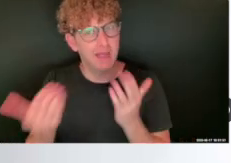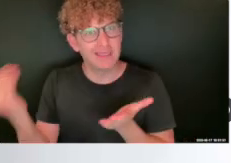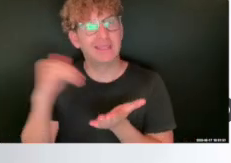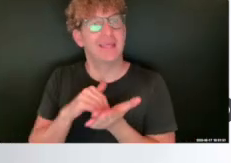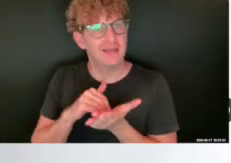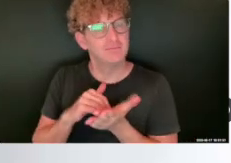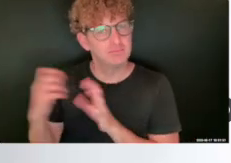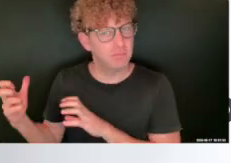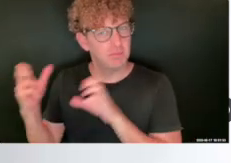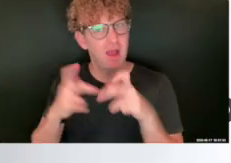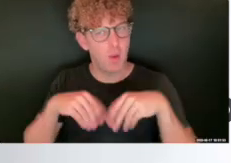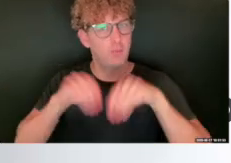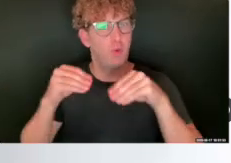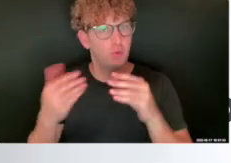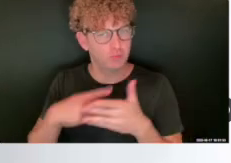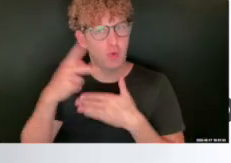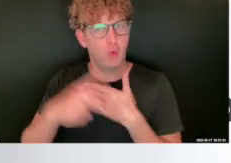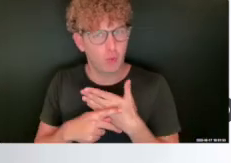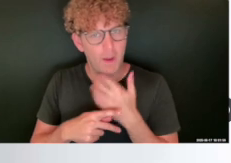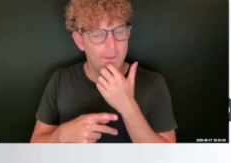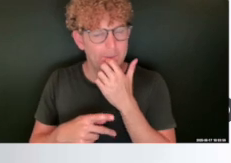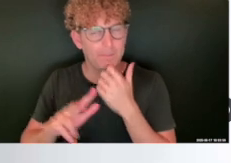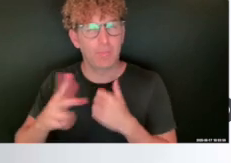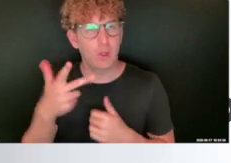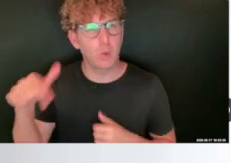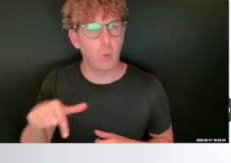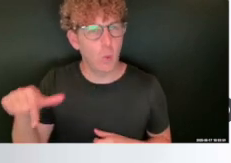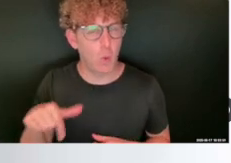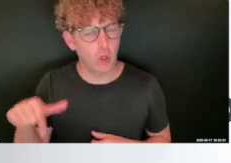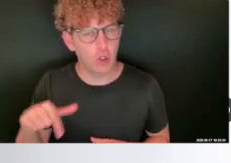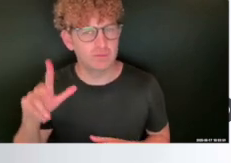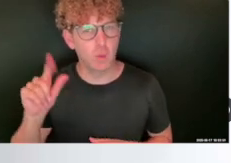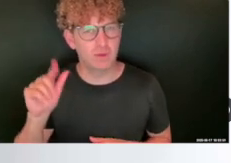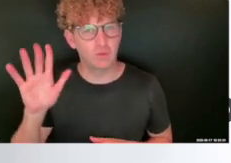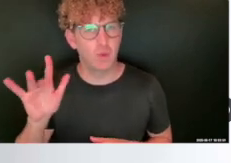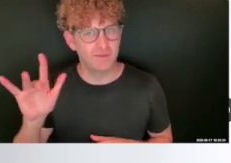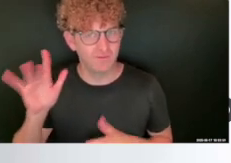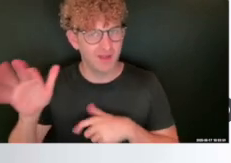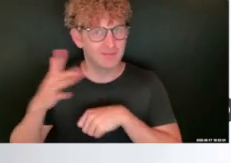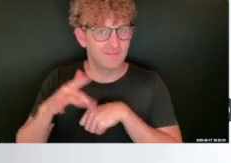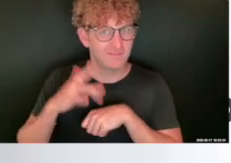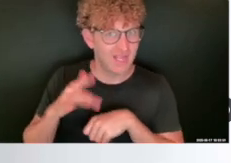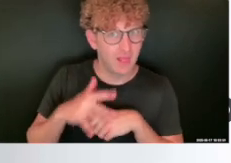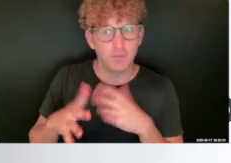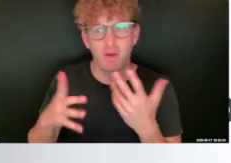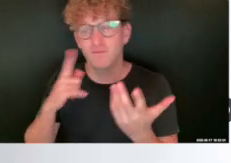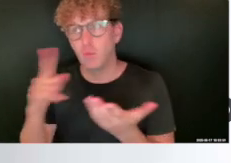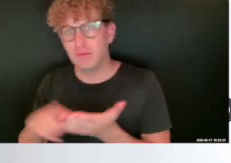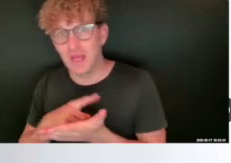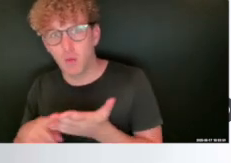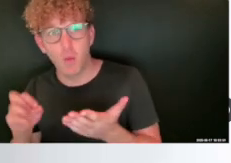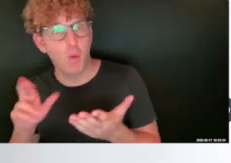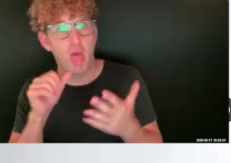zero-emission technologies. ISEF provides fleets innovative solutions such as all-inclusive leases, truck as a